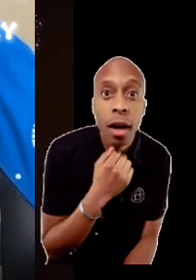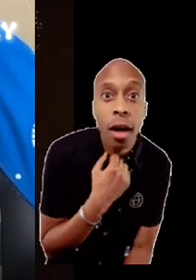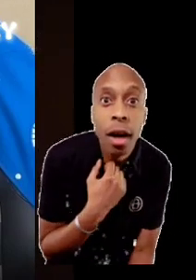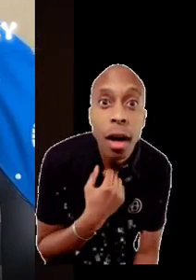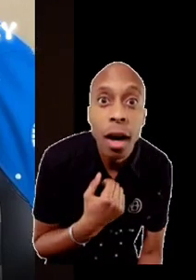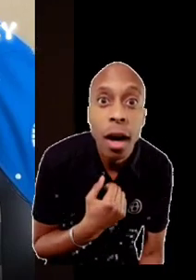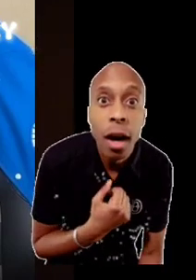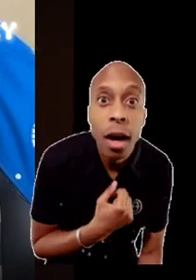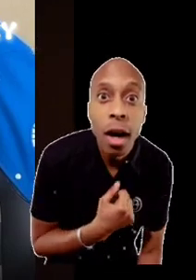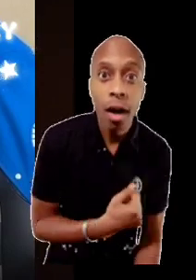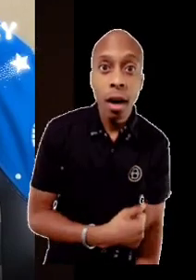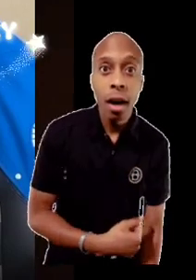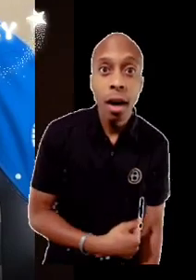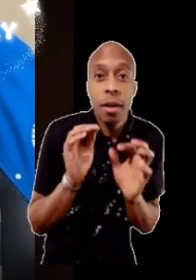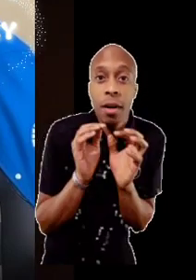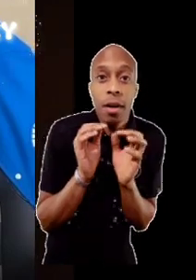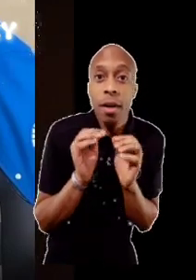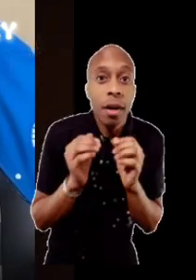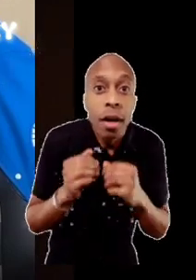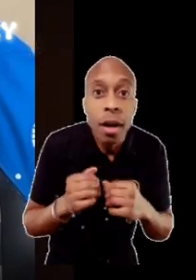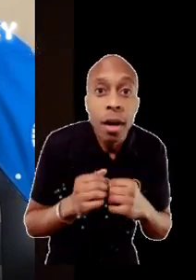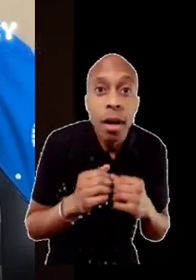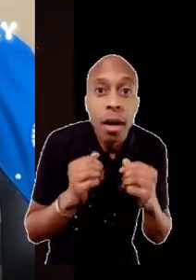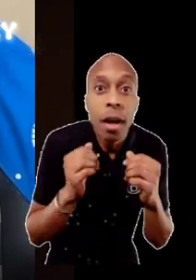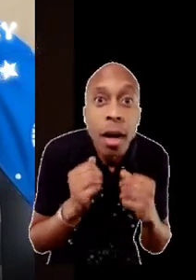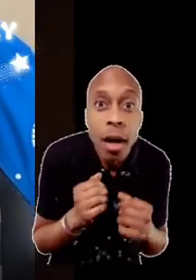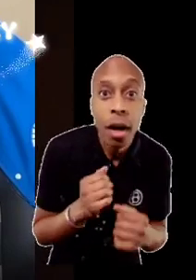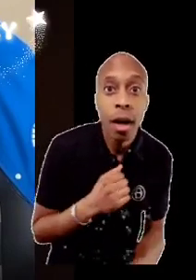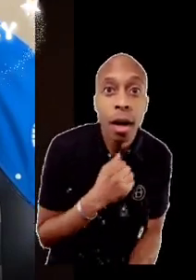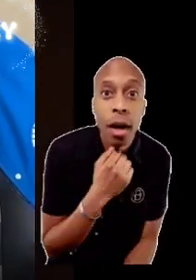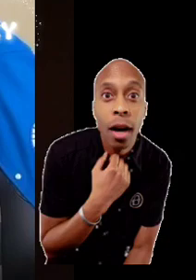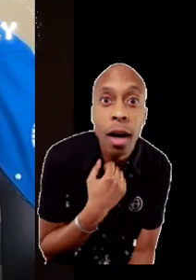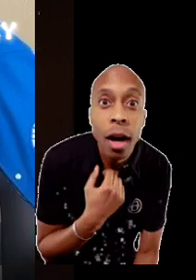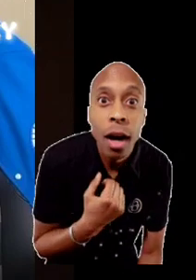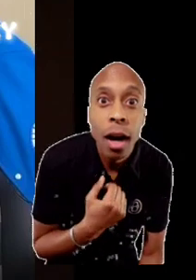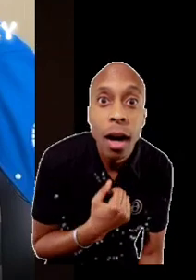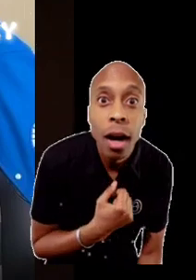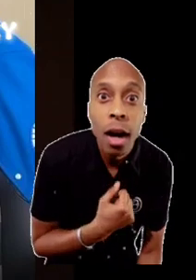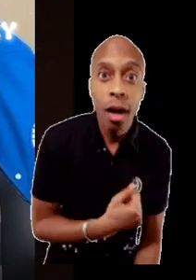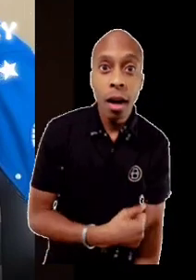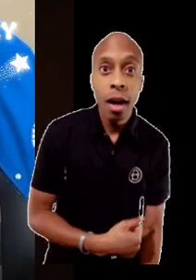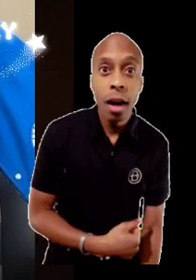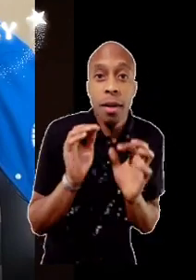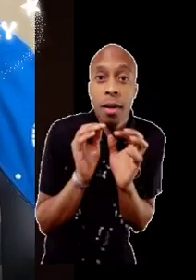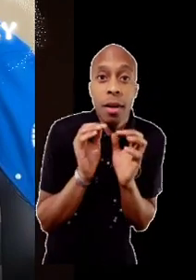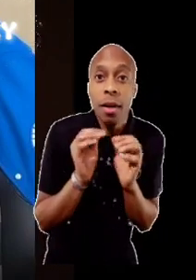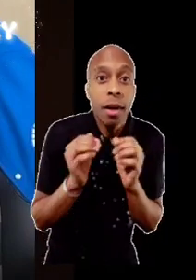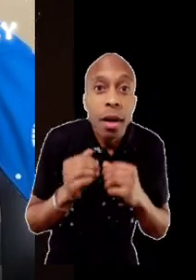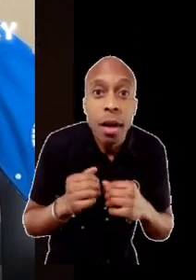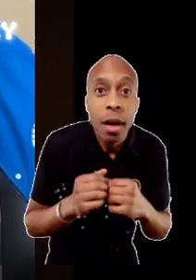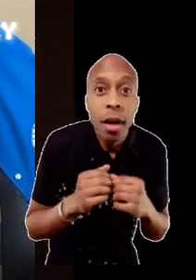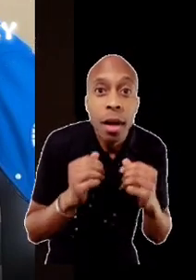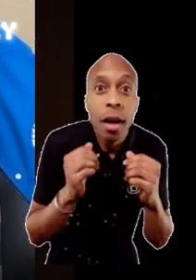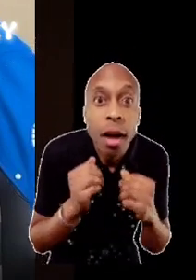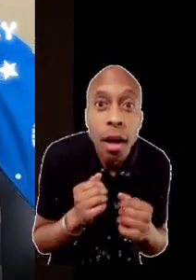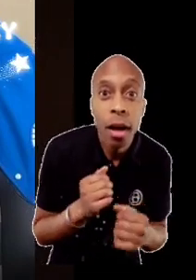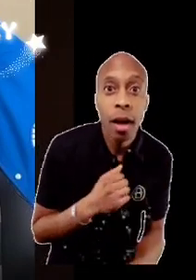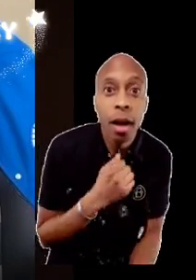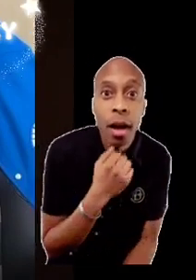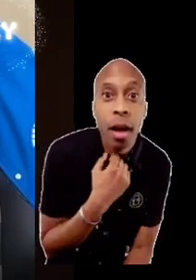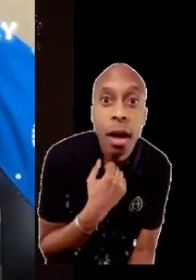Oi, if me figure school, me in one position where I ain't gotta pay a fee.